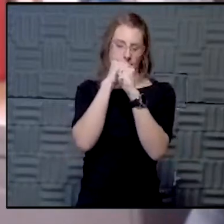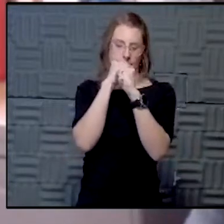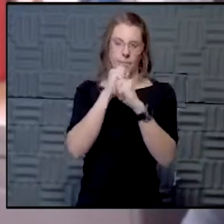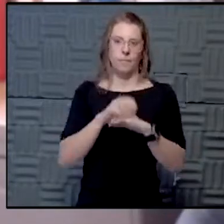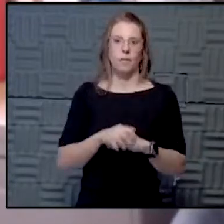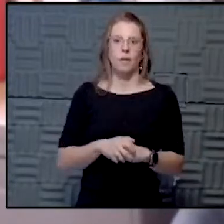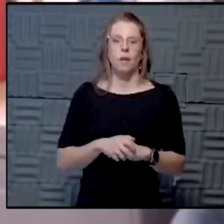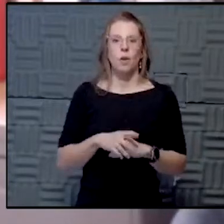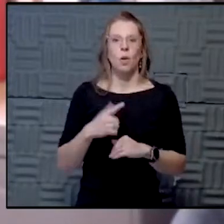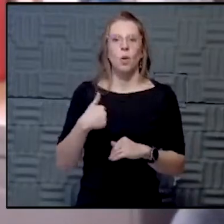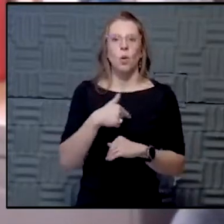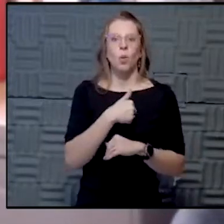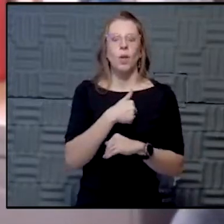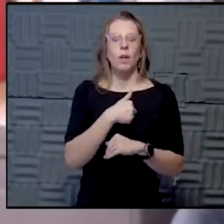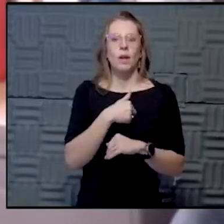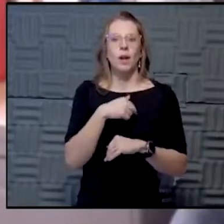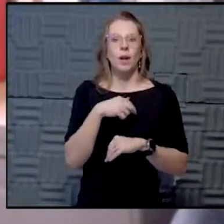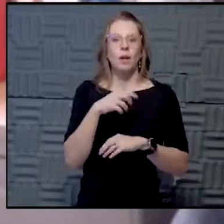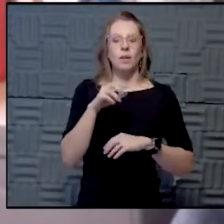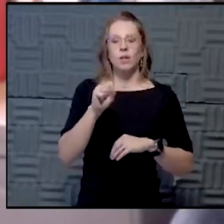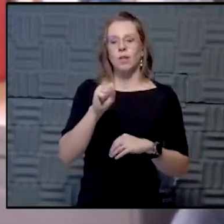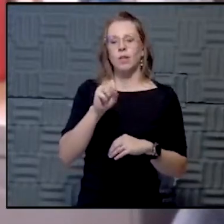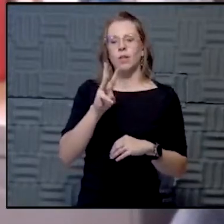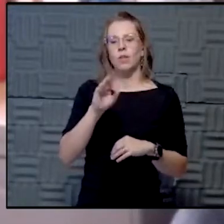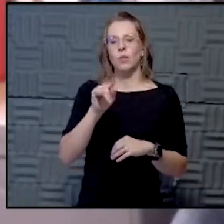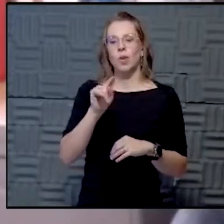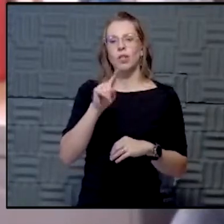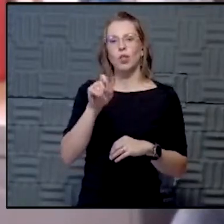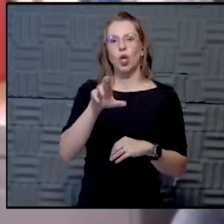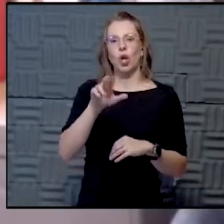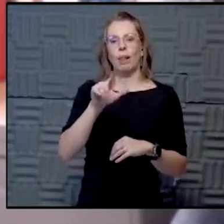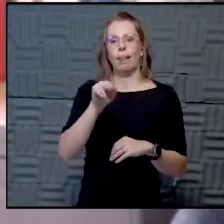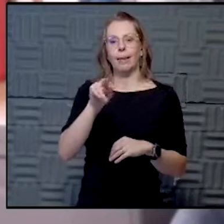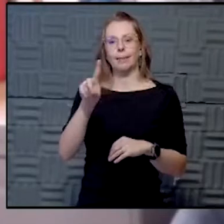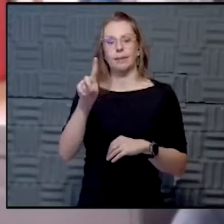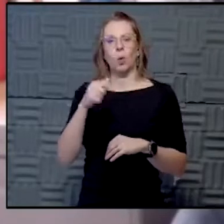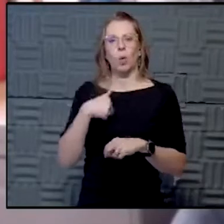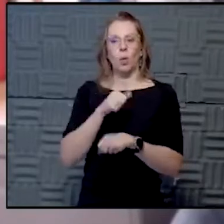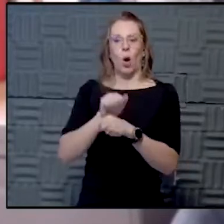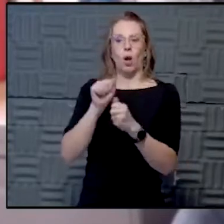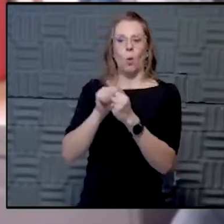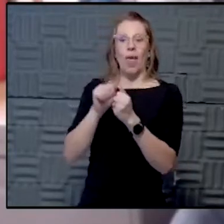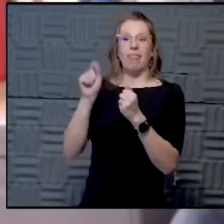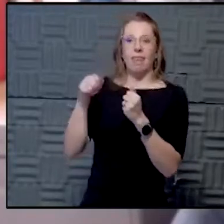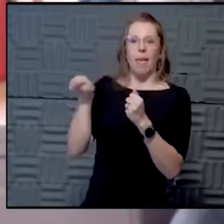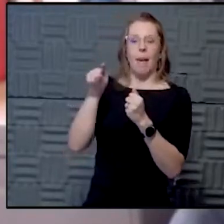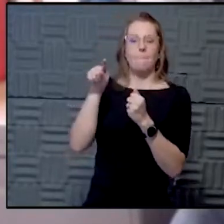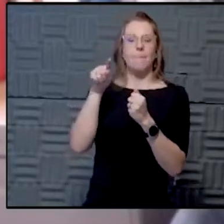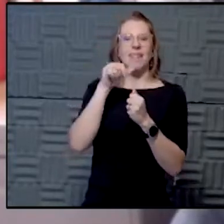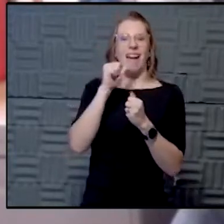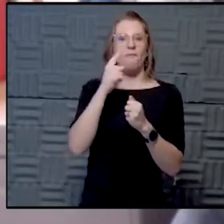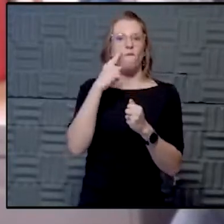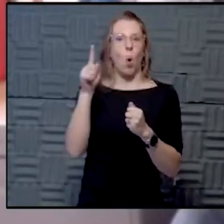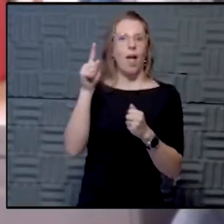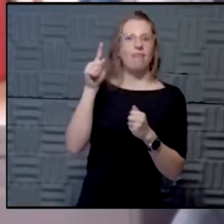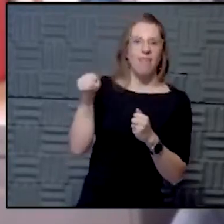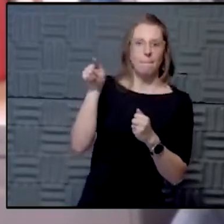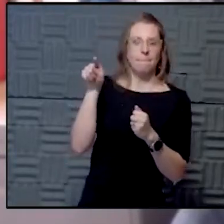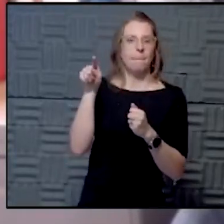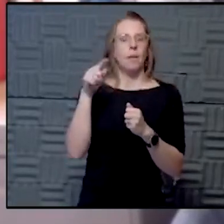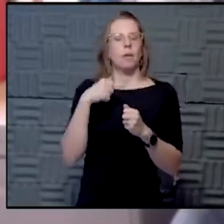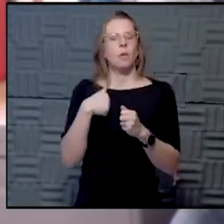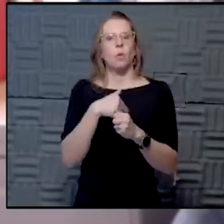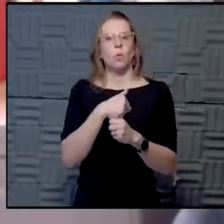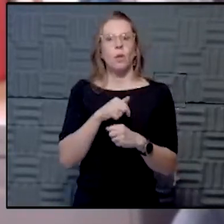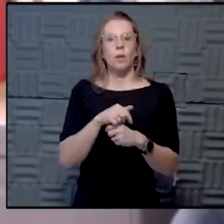We're Switzerland. We work with departments and administrations, but we don't work for them. Our warriors are our clients, and that